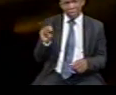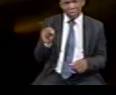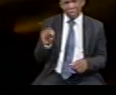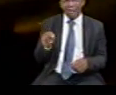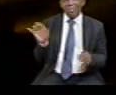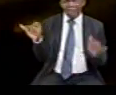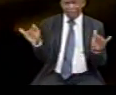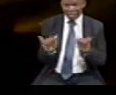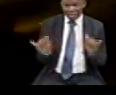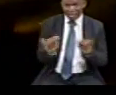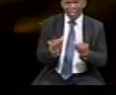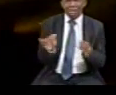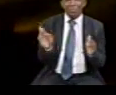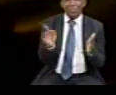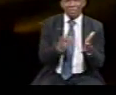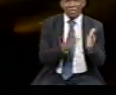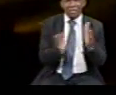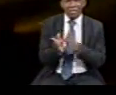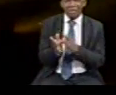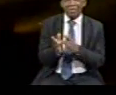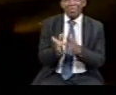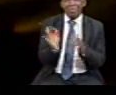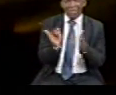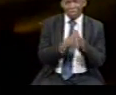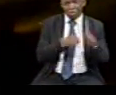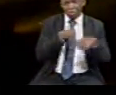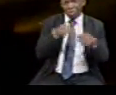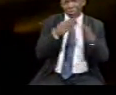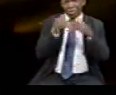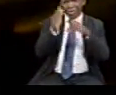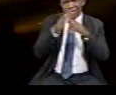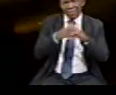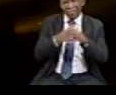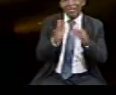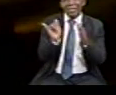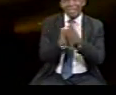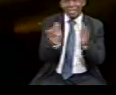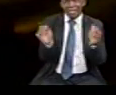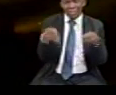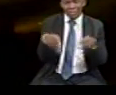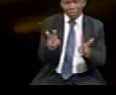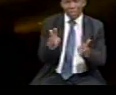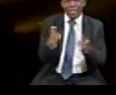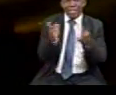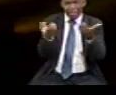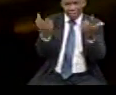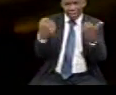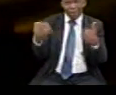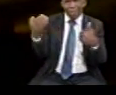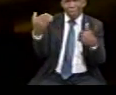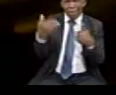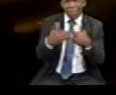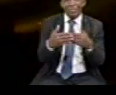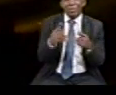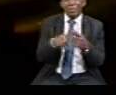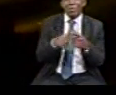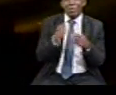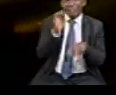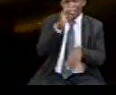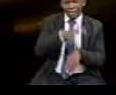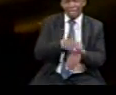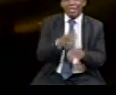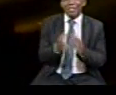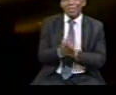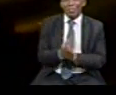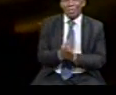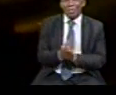Jesus, the one you see go, he will go the way you see him go, that same way you will see him come back. Anything other than